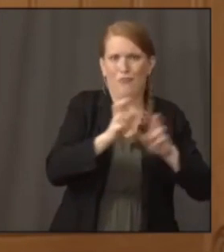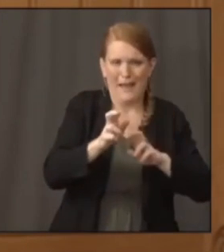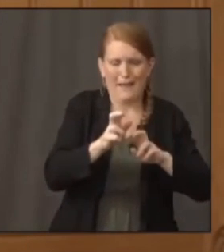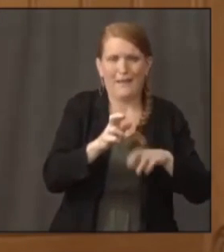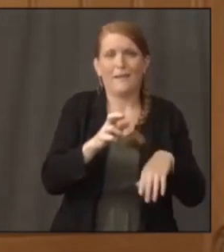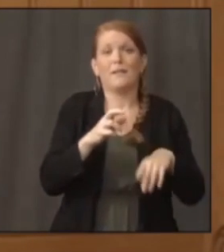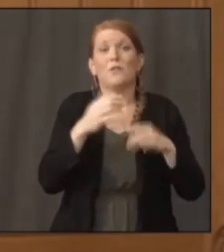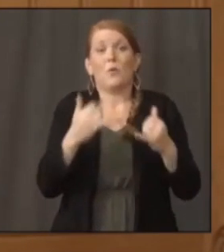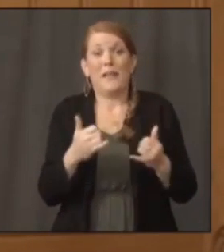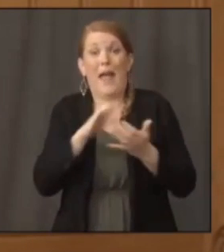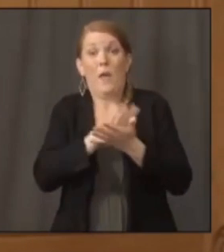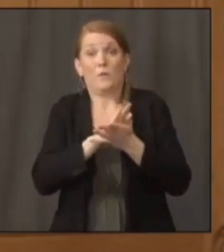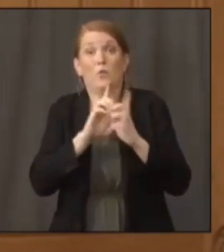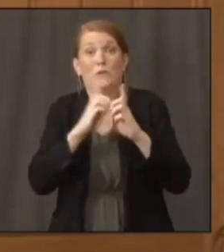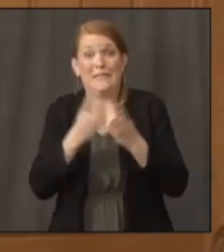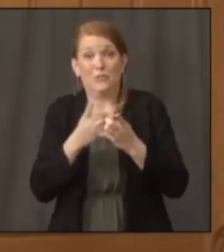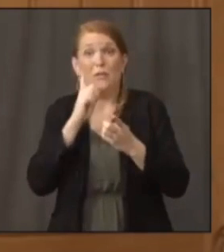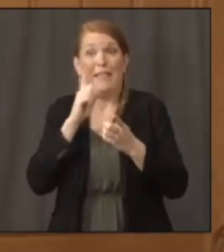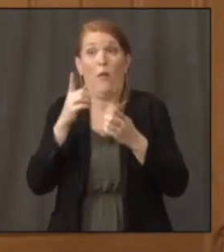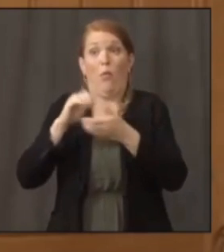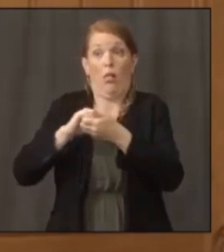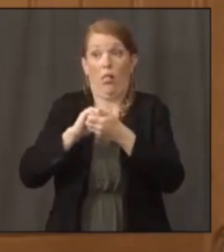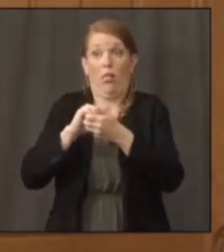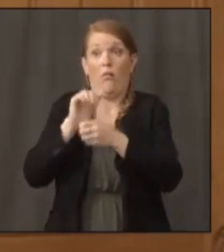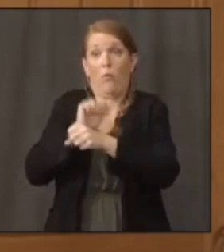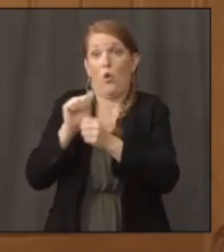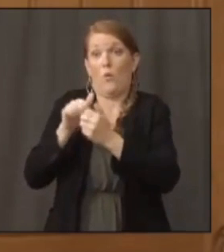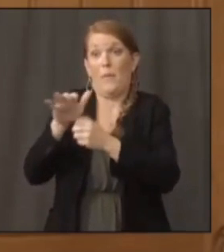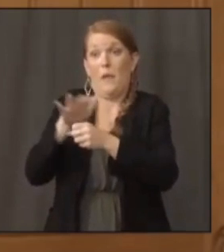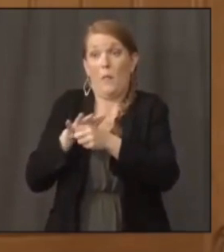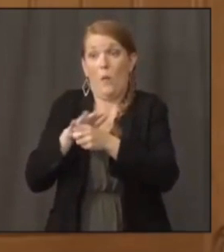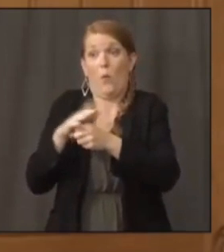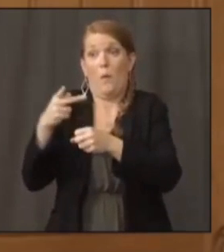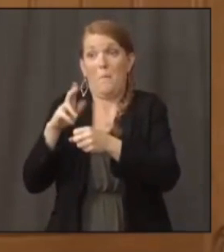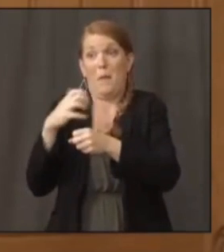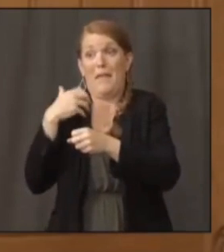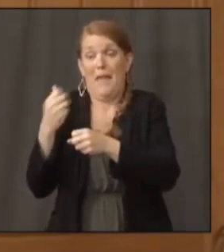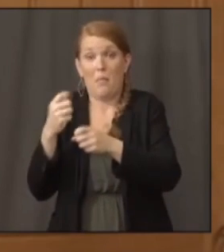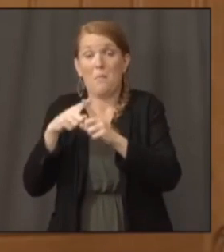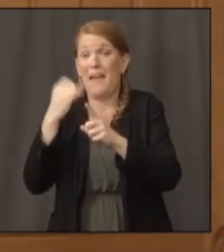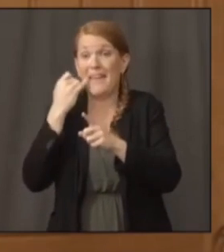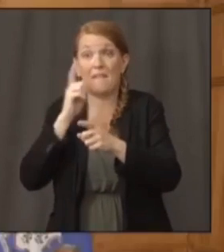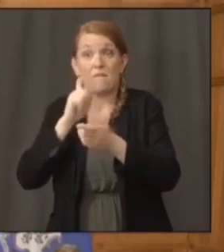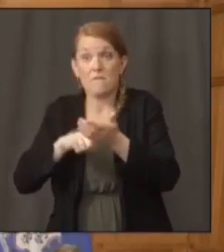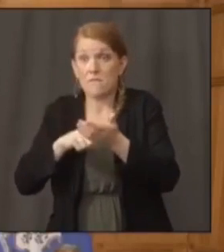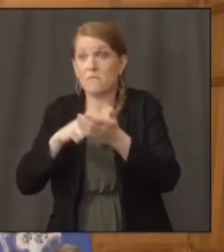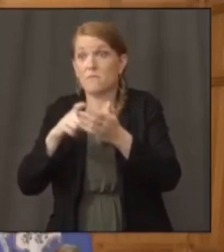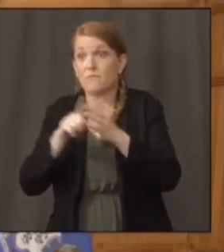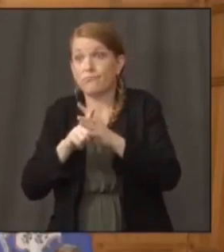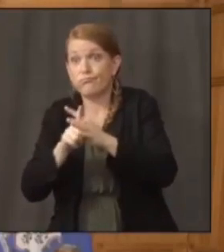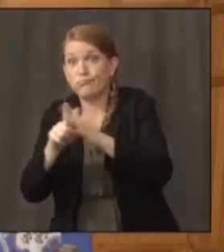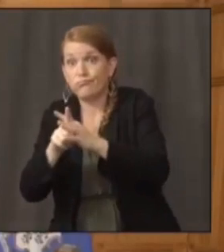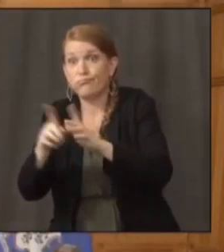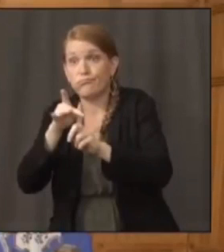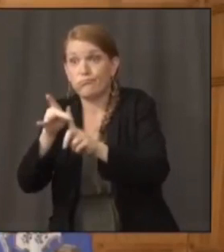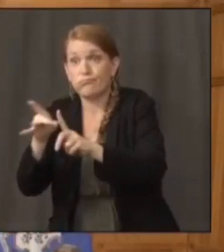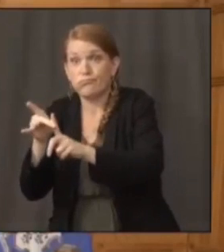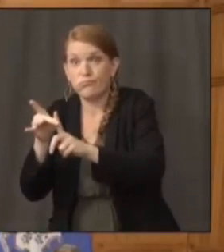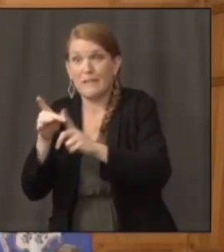conclude they need some additional help, that we'll be here to step in and help provide additional testing resources. Thank you.